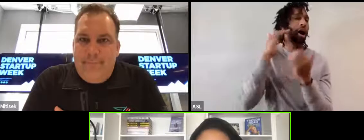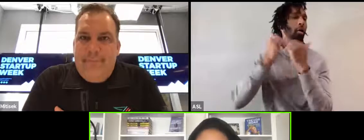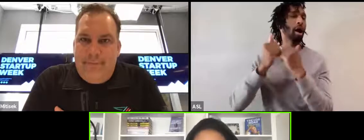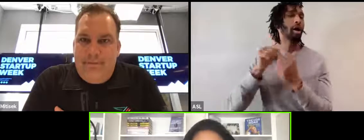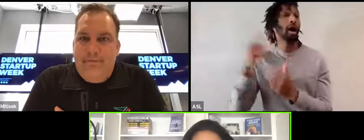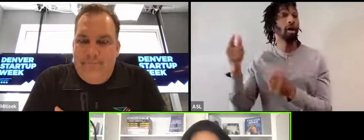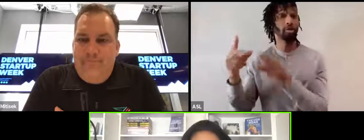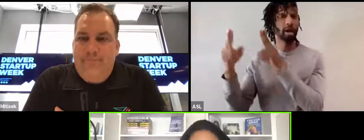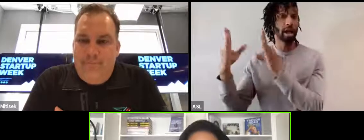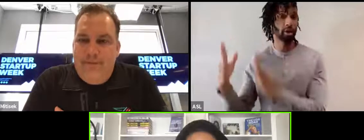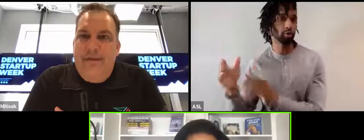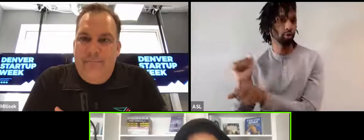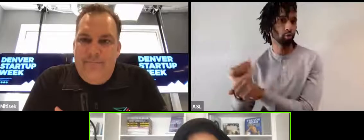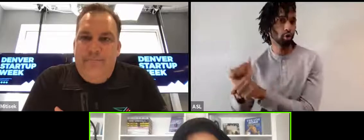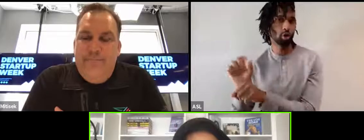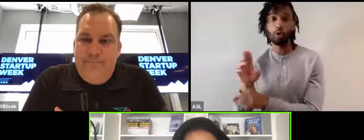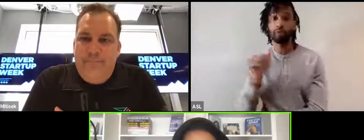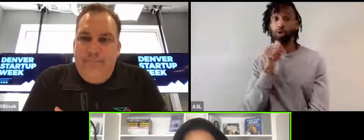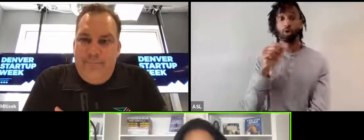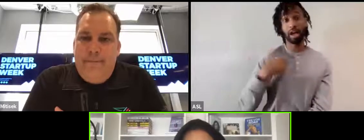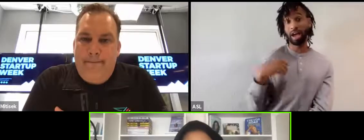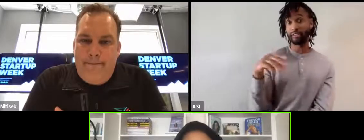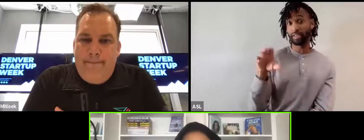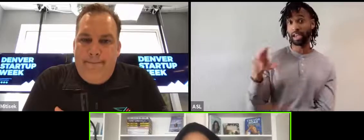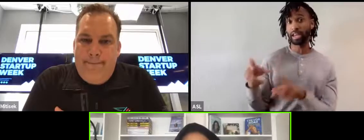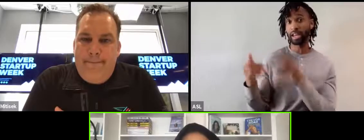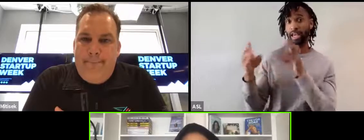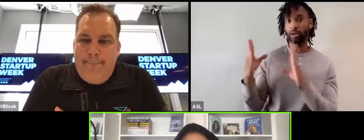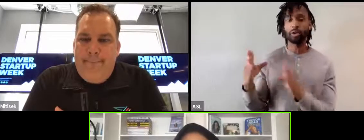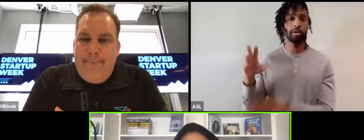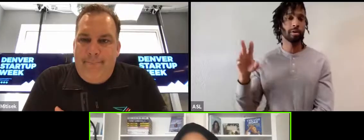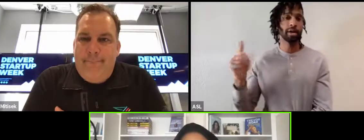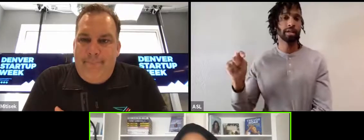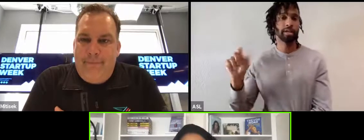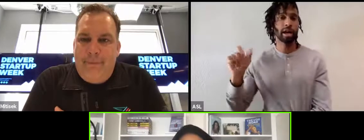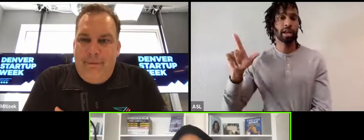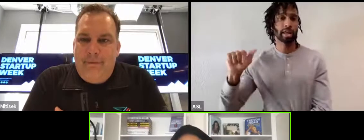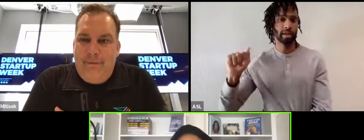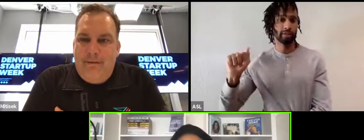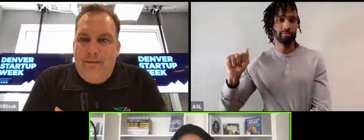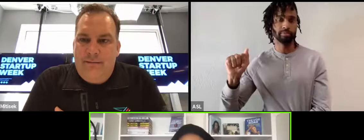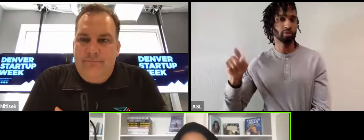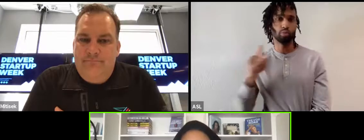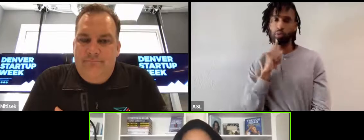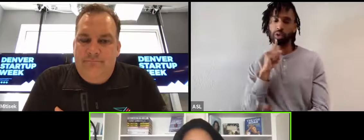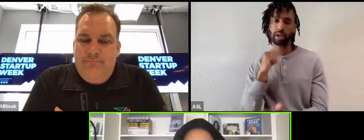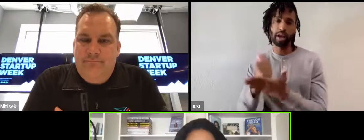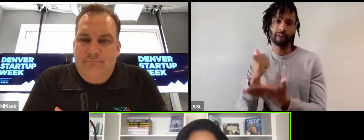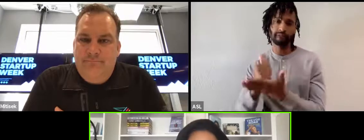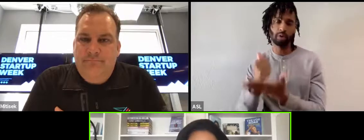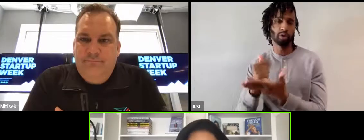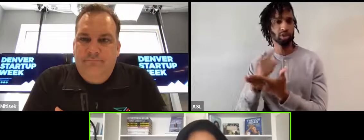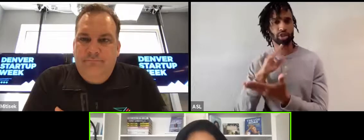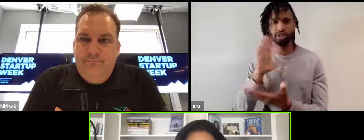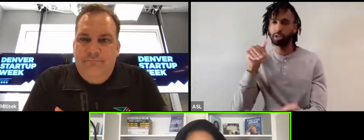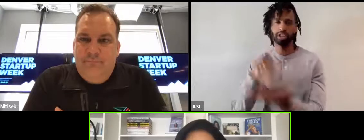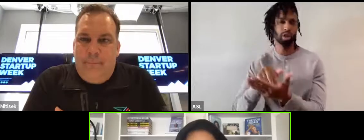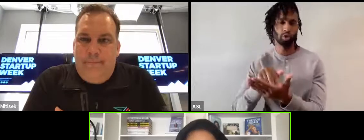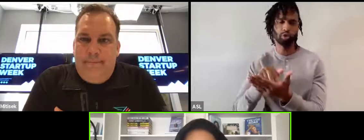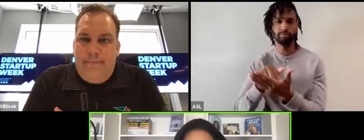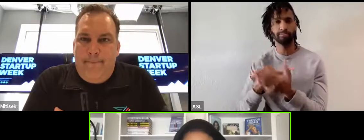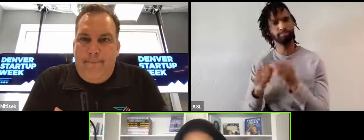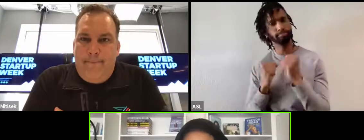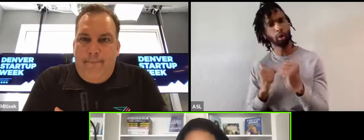editors work, or when you don't have an editor, but Talia has just been really helpful in kind of the heart of the matter, like, you